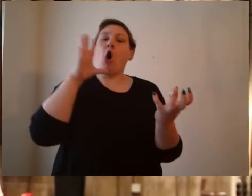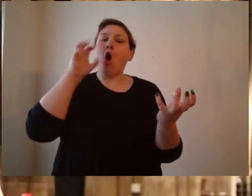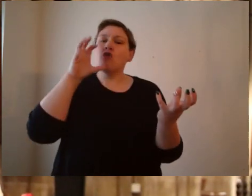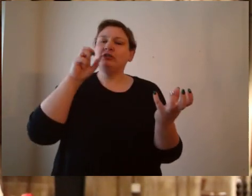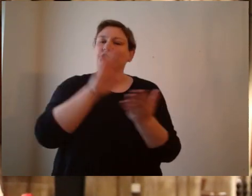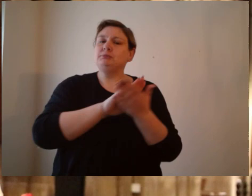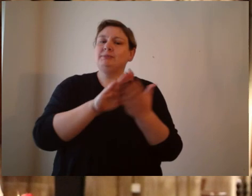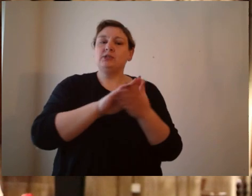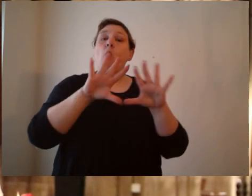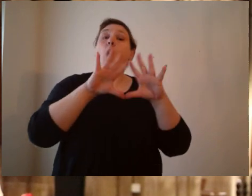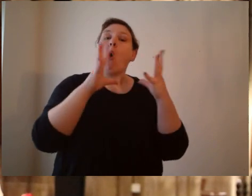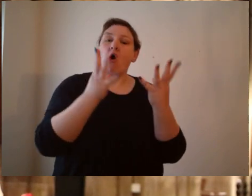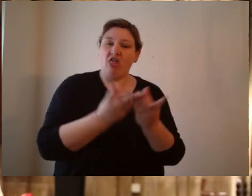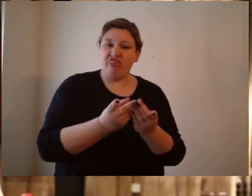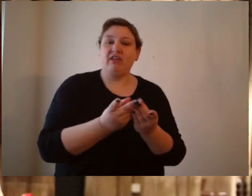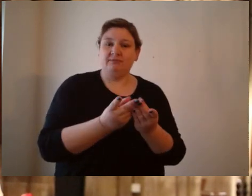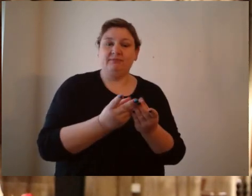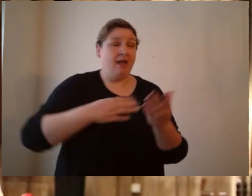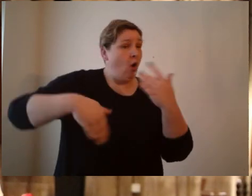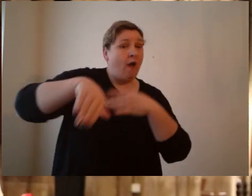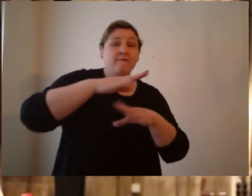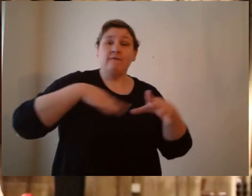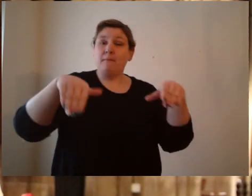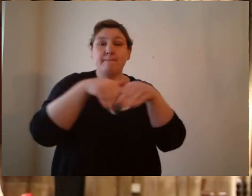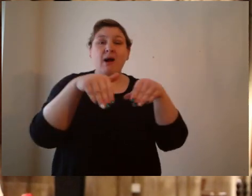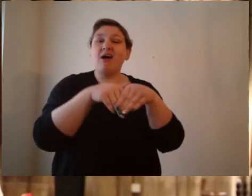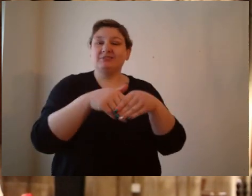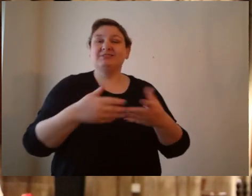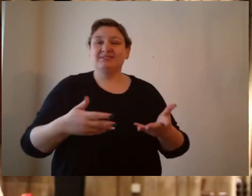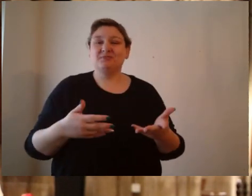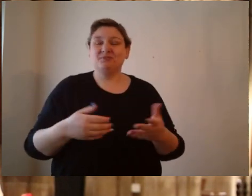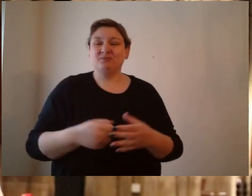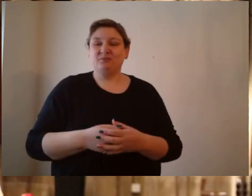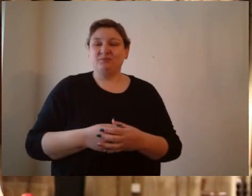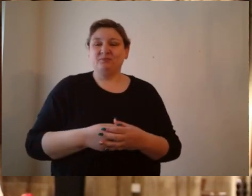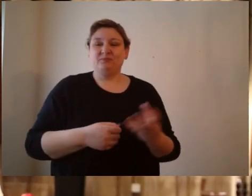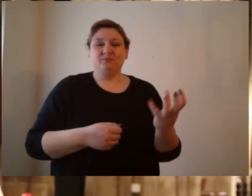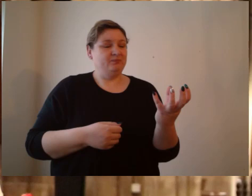orange is a symbol of the earth. We're all a part of it.